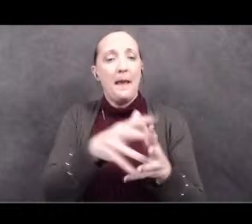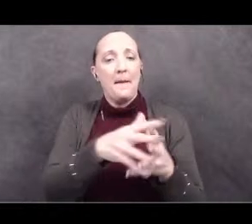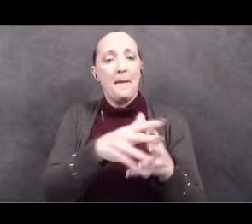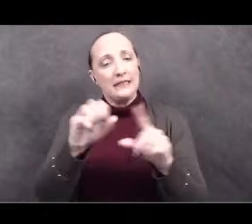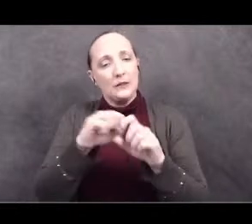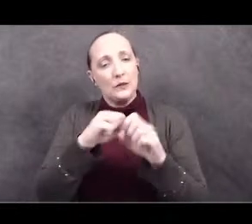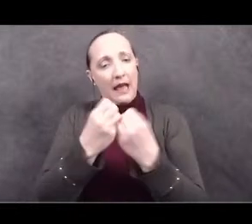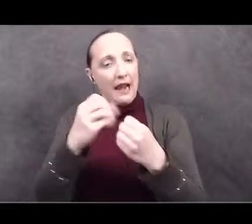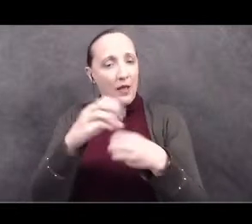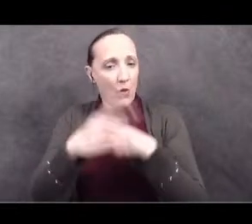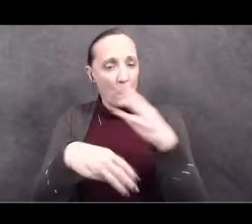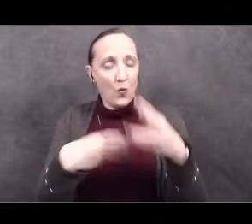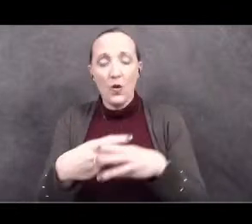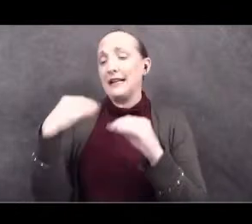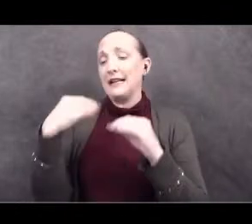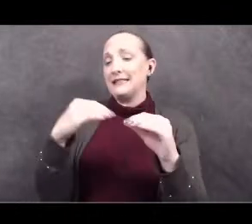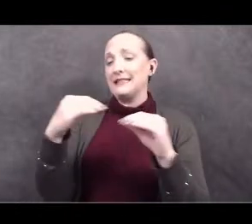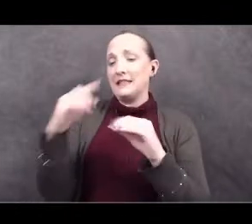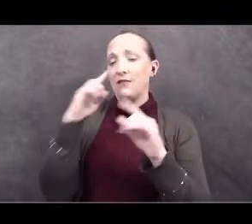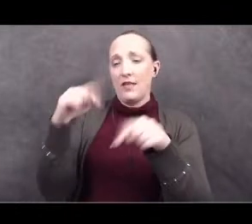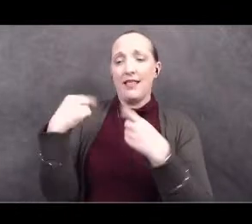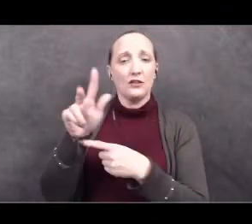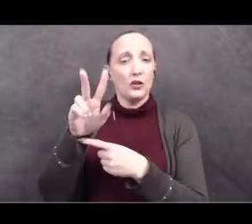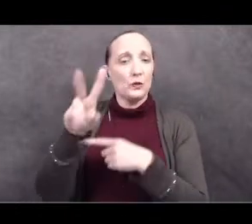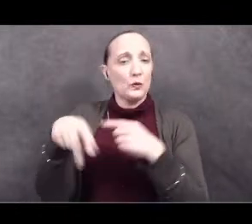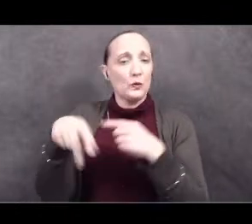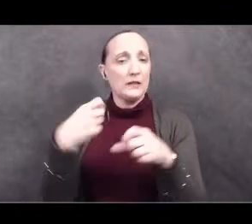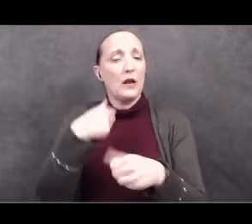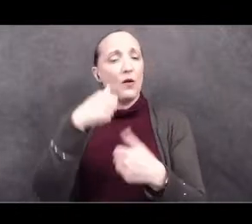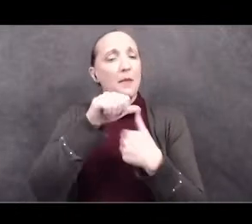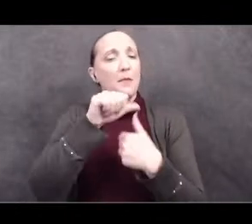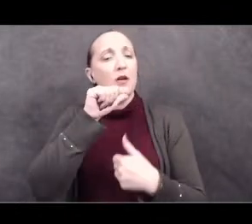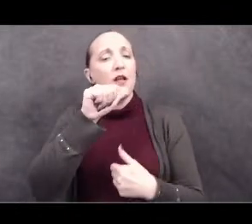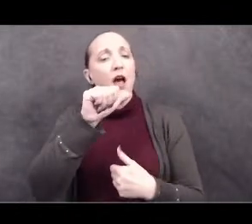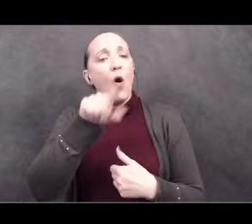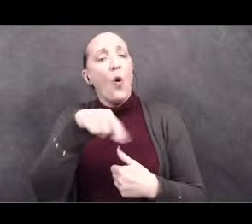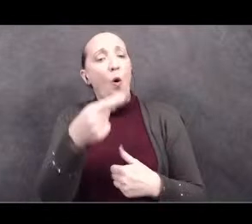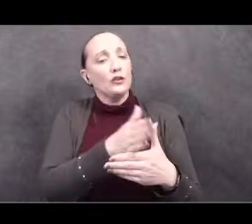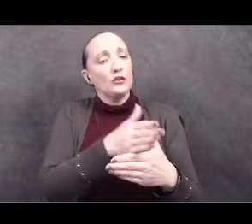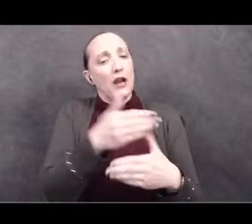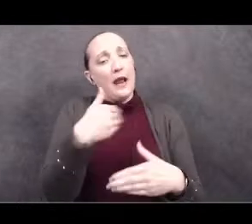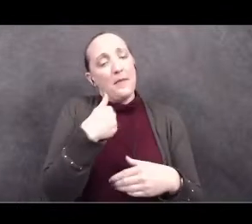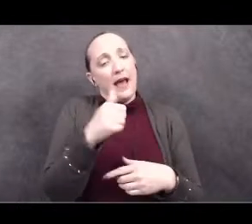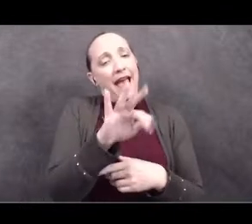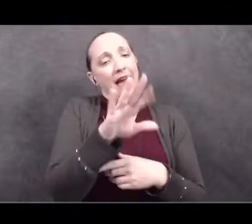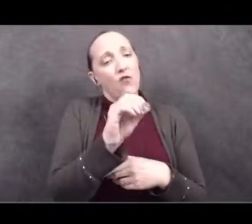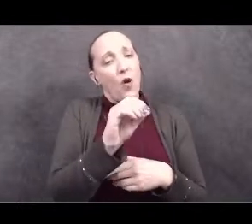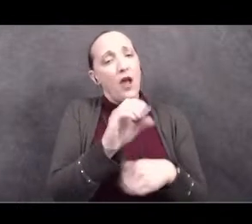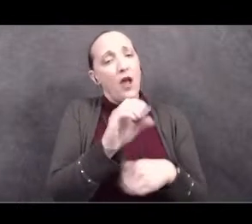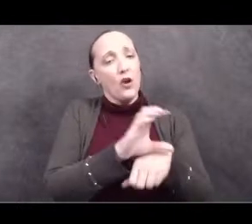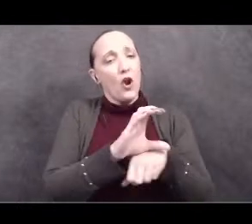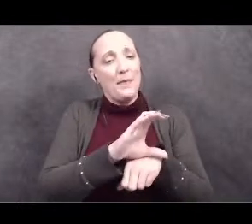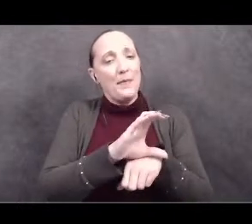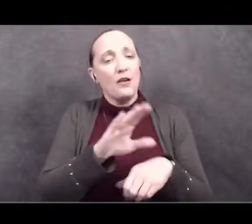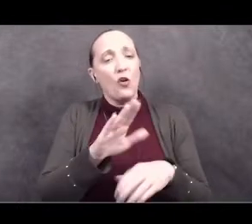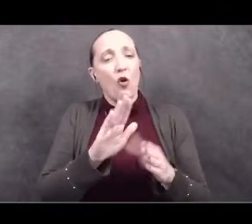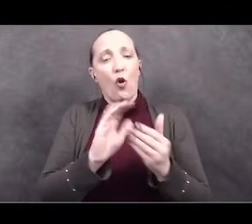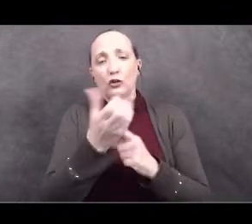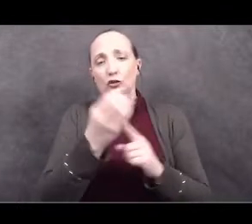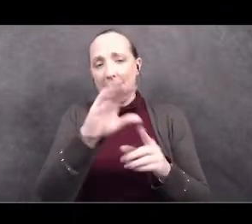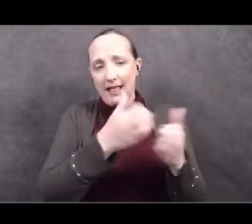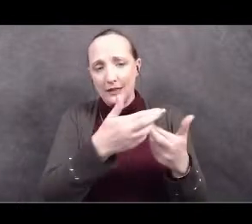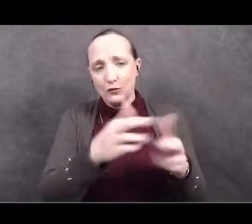for the last 32 years I remember sharing not only my Afro Caribbean culture in my classroom but the various cultures of other